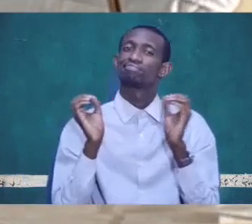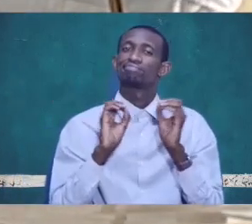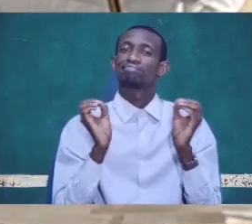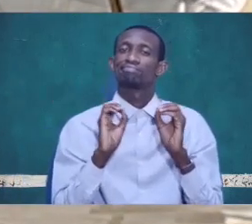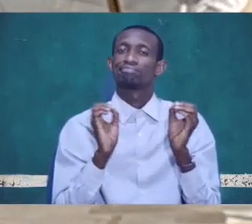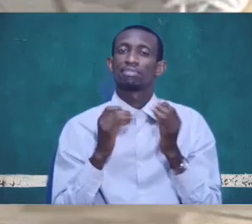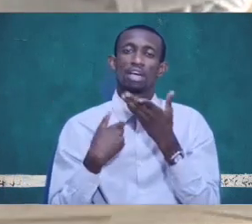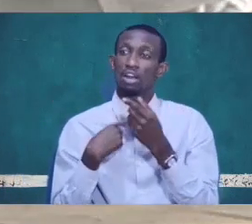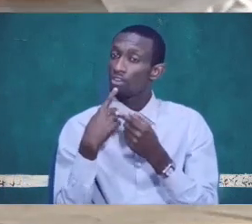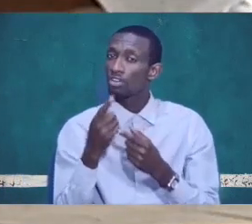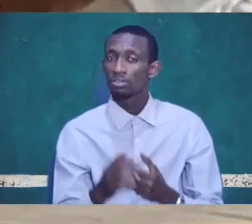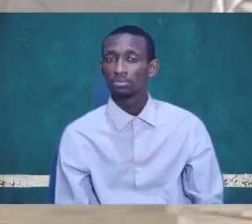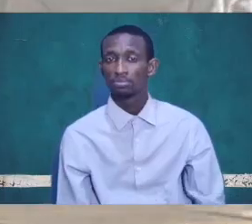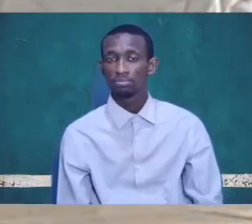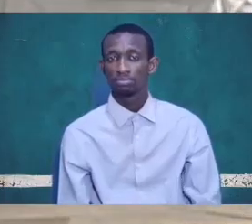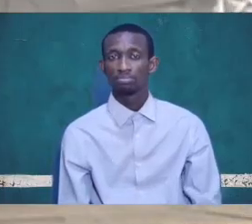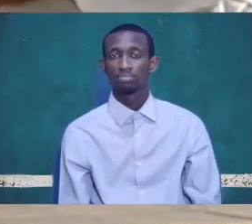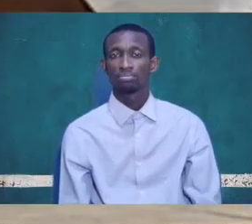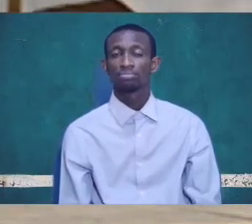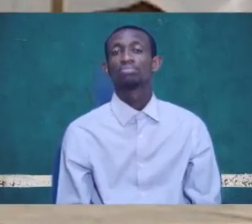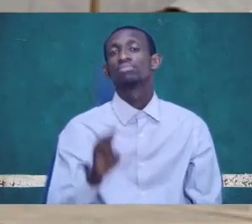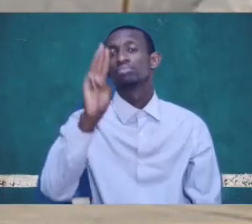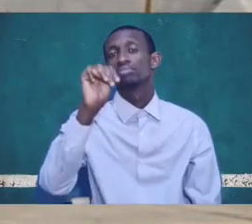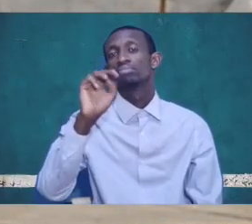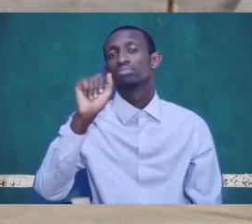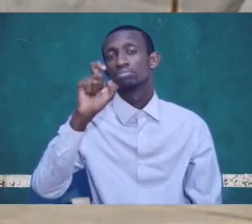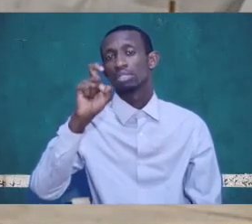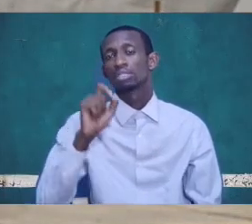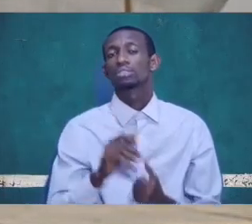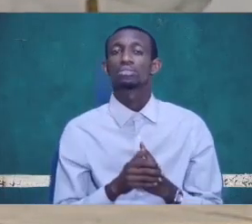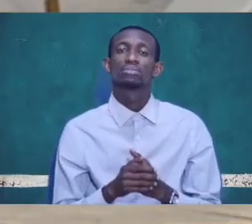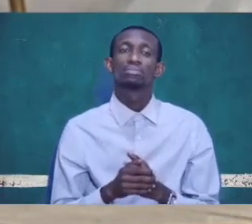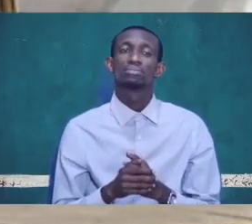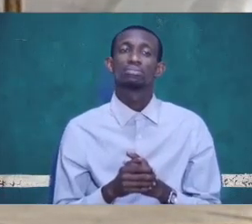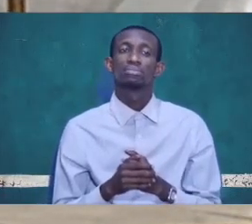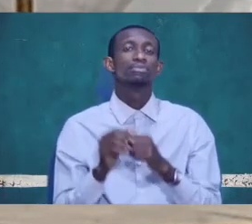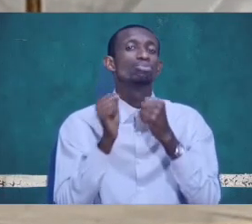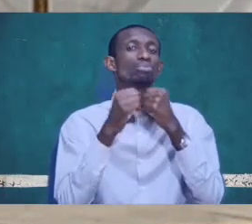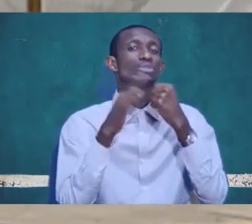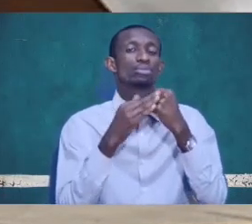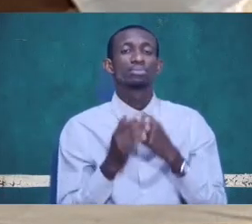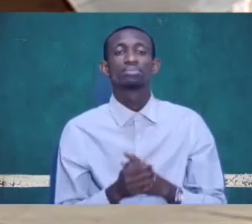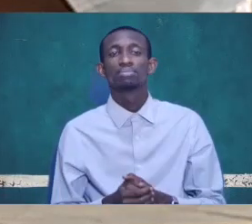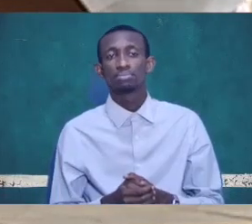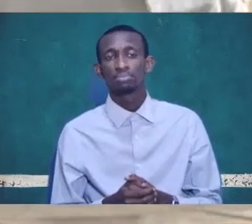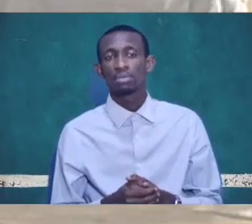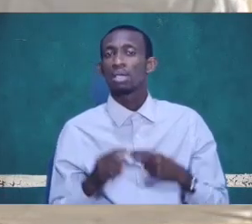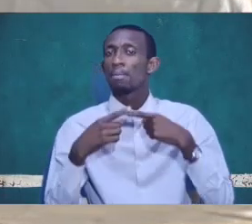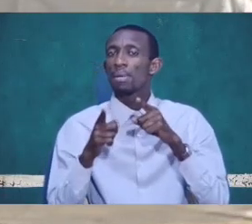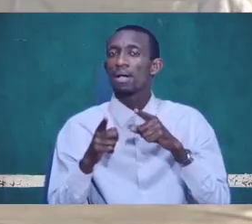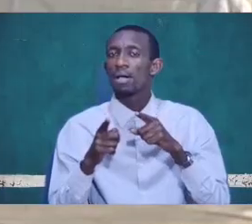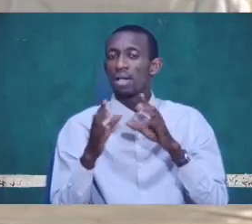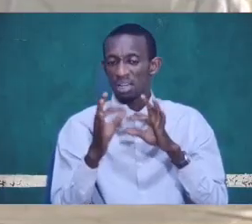Here I'm saying that the maximum that can be there is 18. But it is